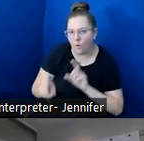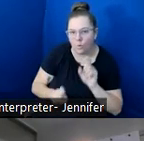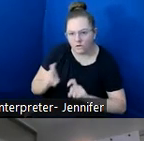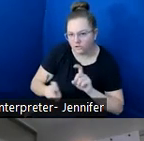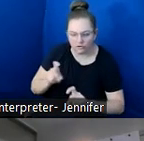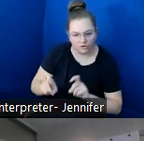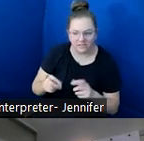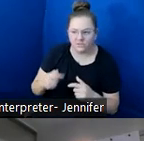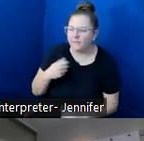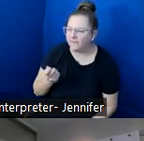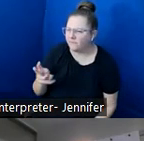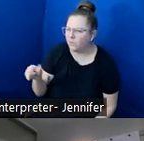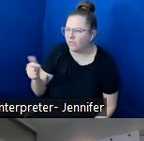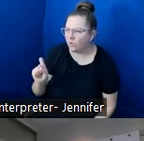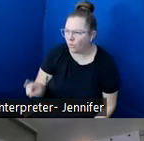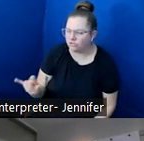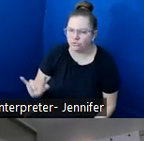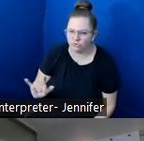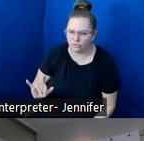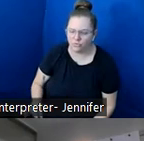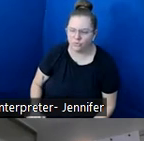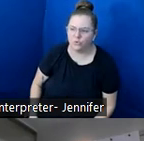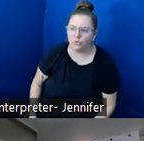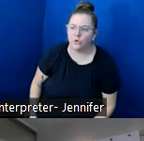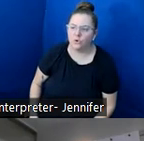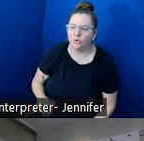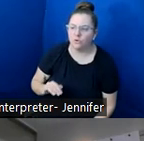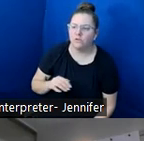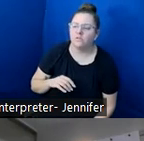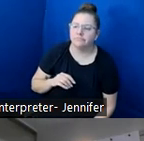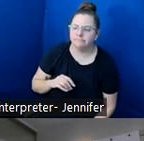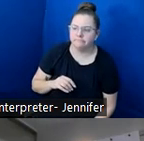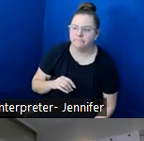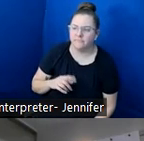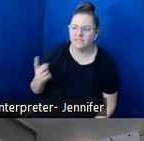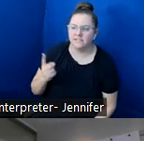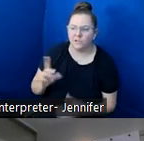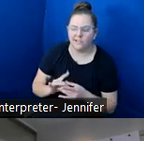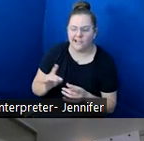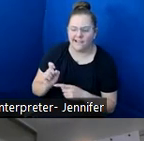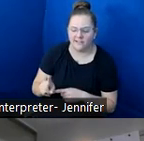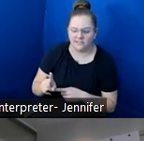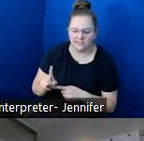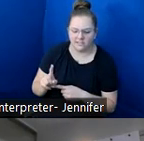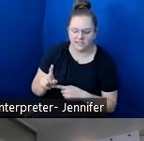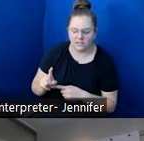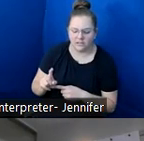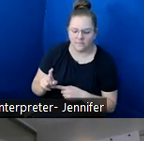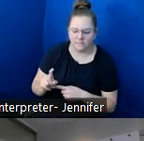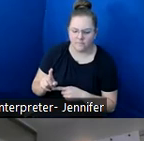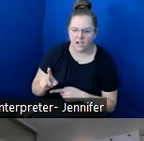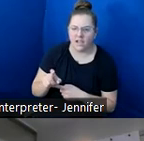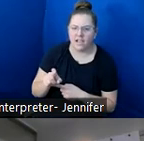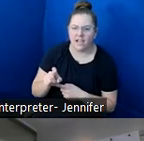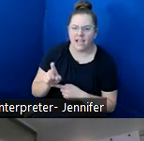we have a couple other questions here that came in a bit ago. Someone was asking about needing to be